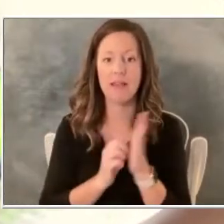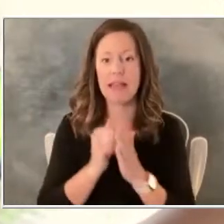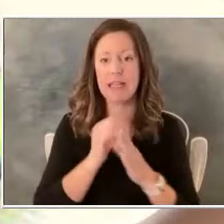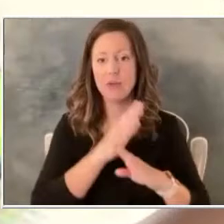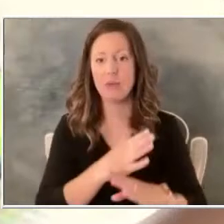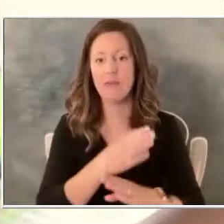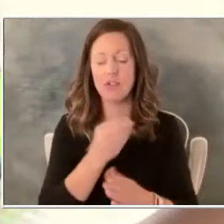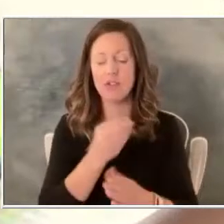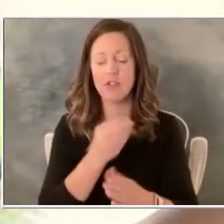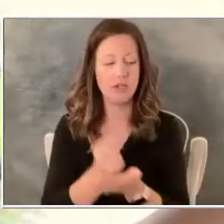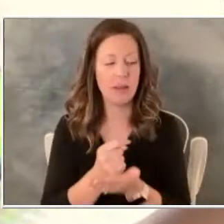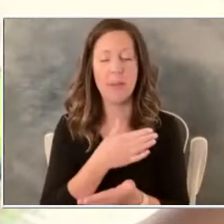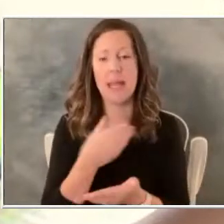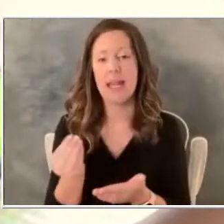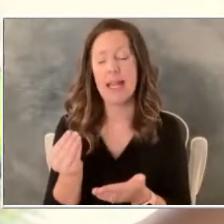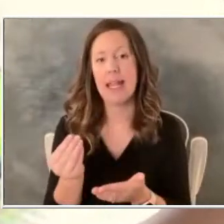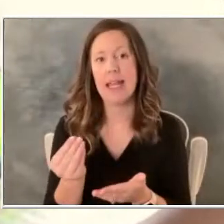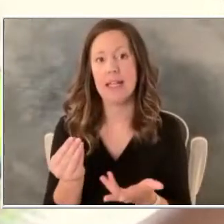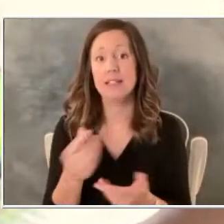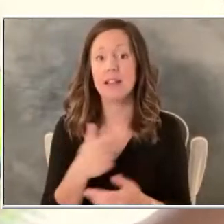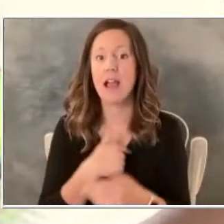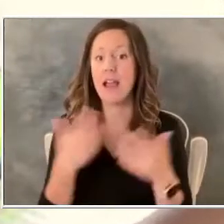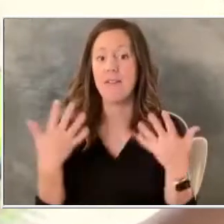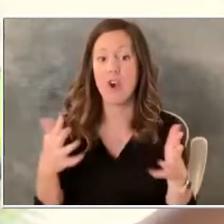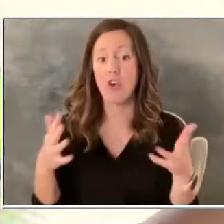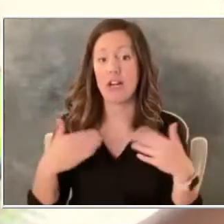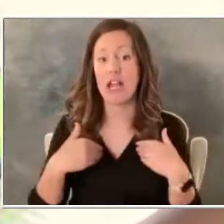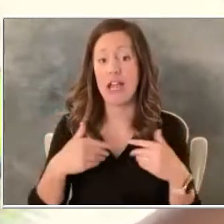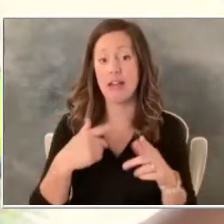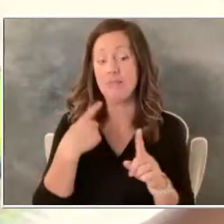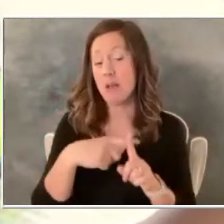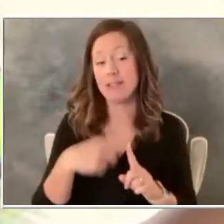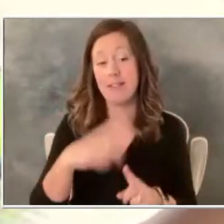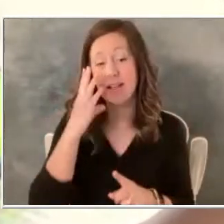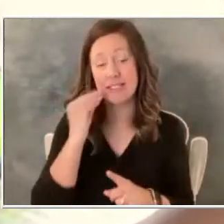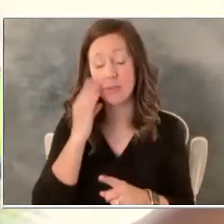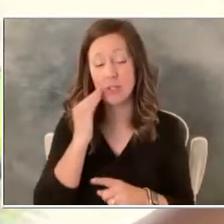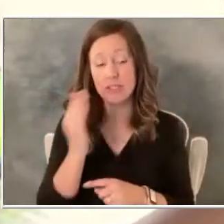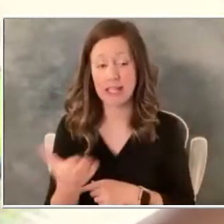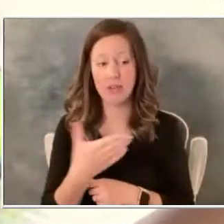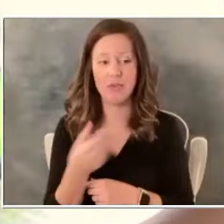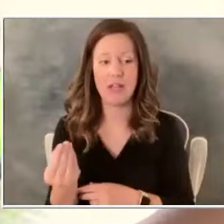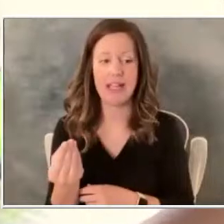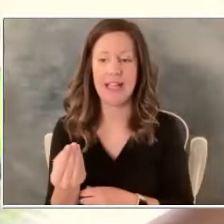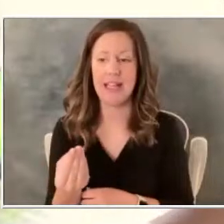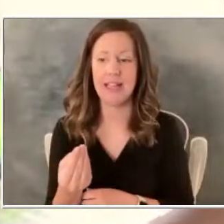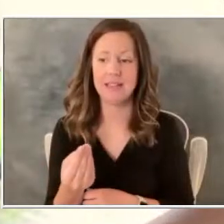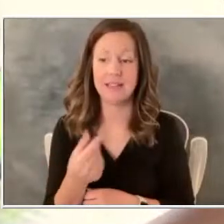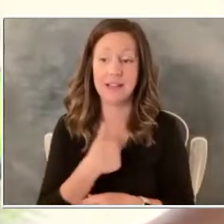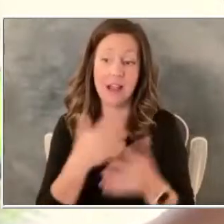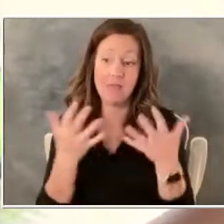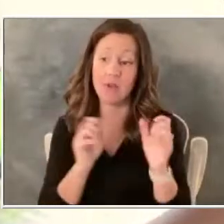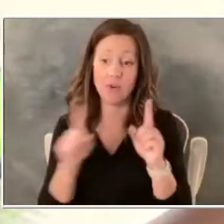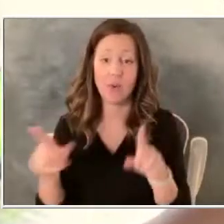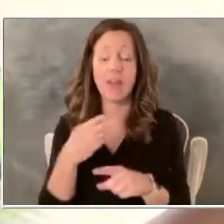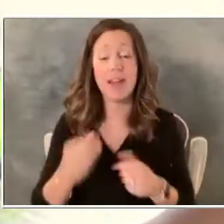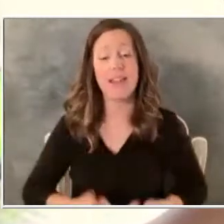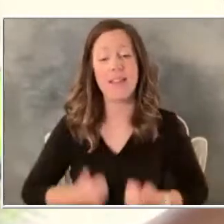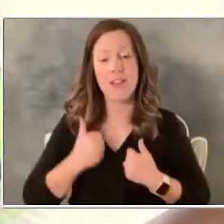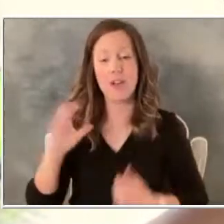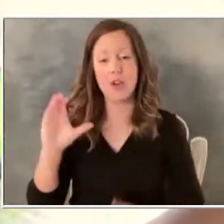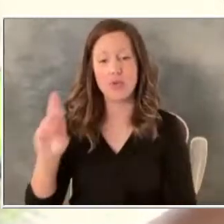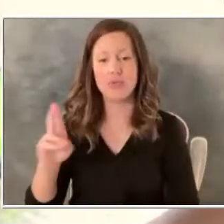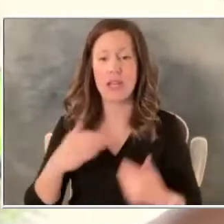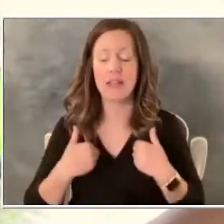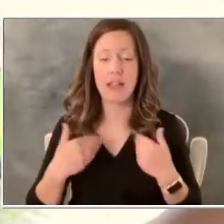treatment. And I've already had positive experiences at KU Med, and so I wanted to go there. And living in Costa Rica, I know Costa Rica has a